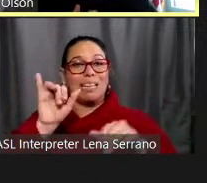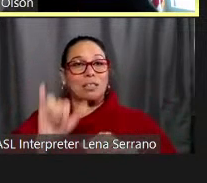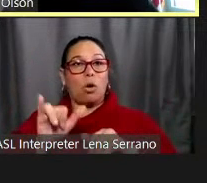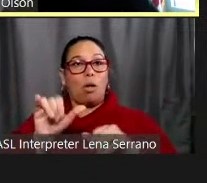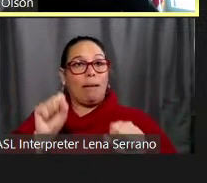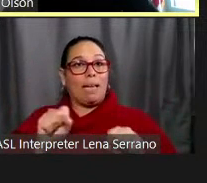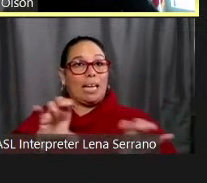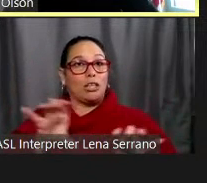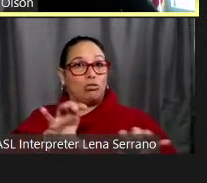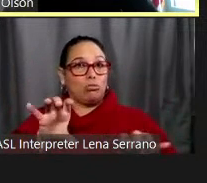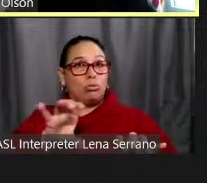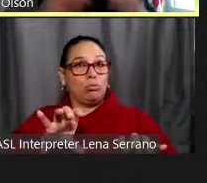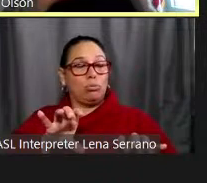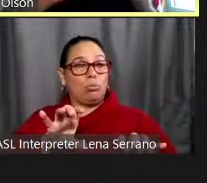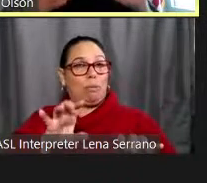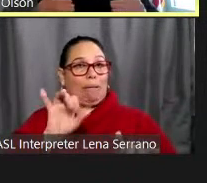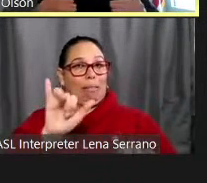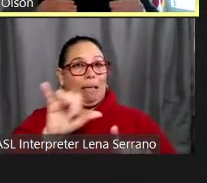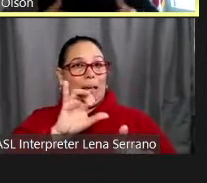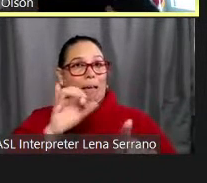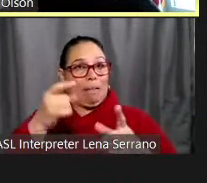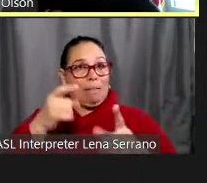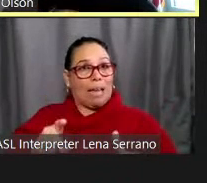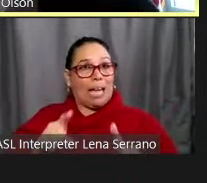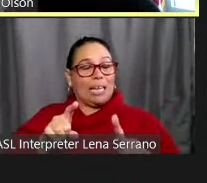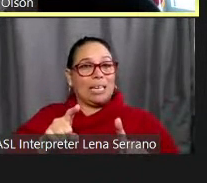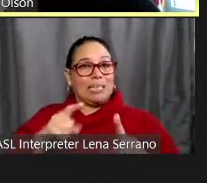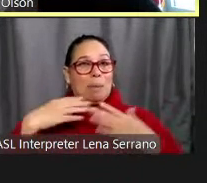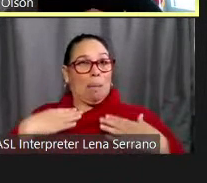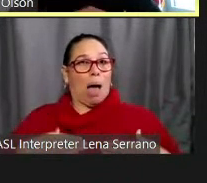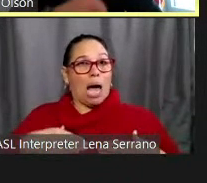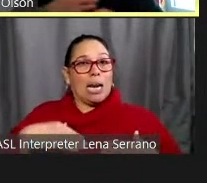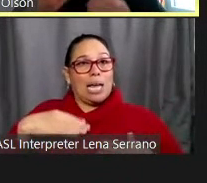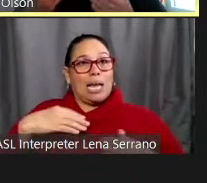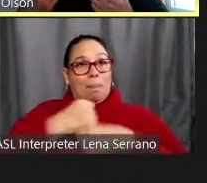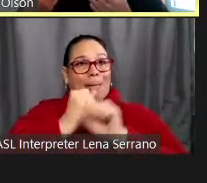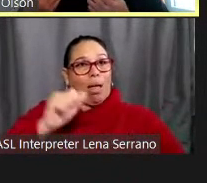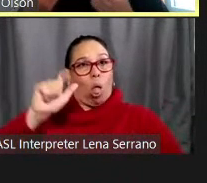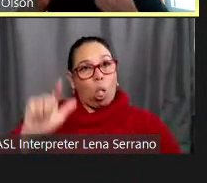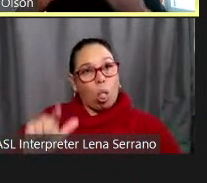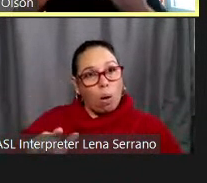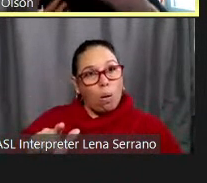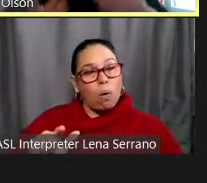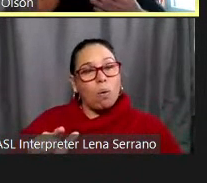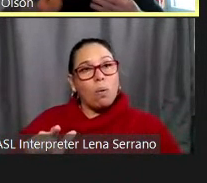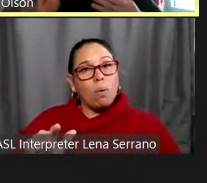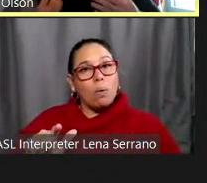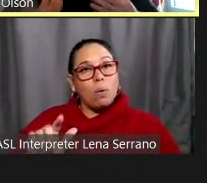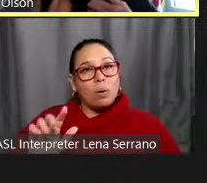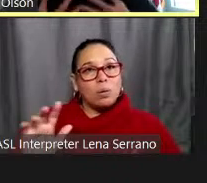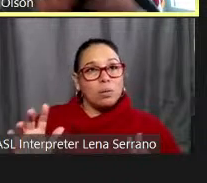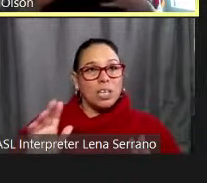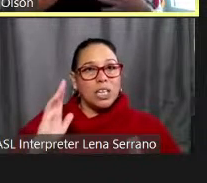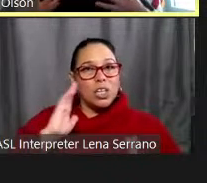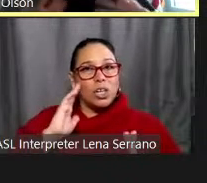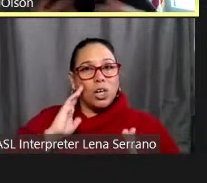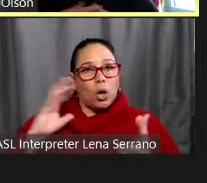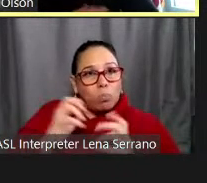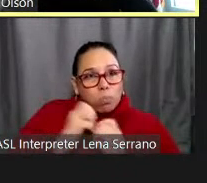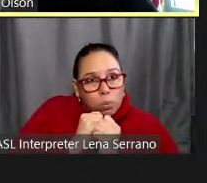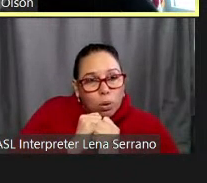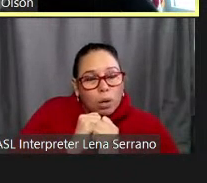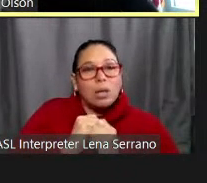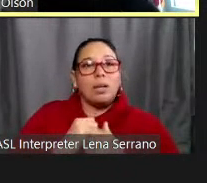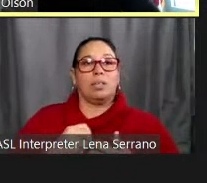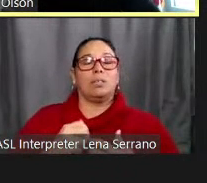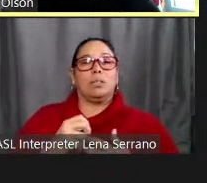the onset of this event, is get myself down low and reduce the amount of signature, the amount of me that my